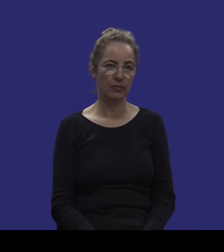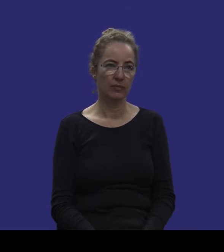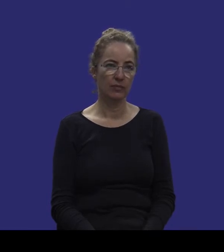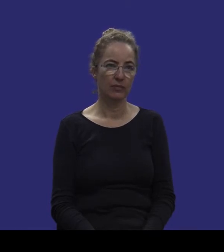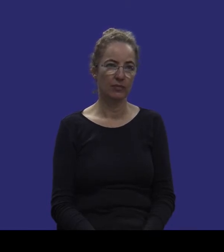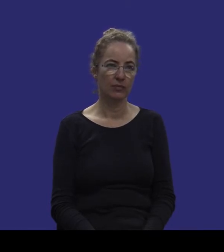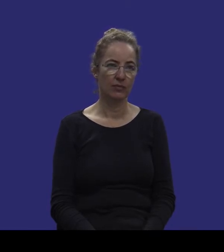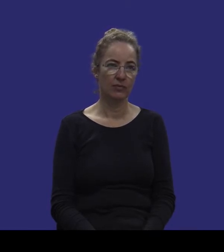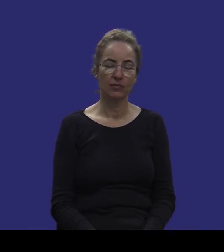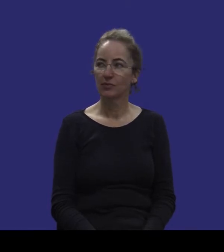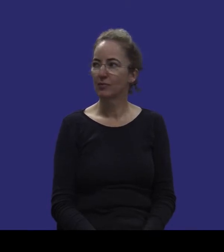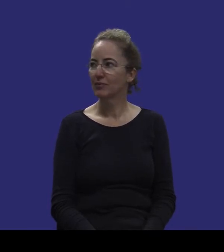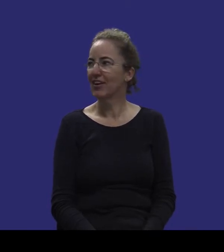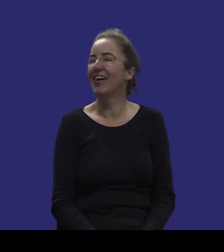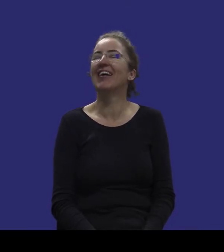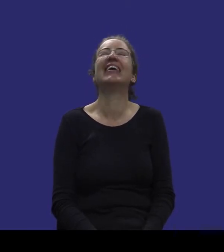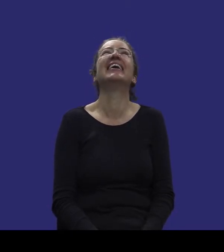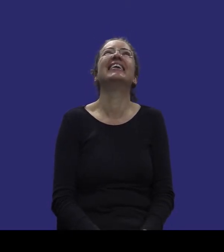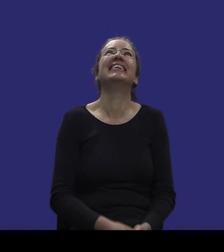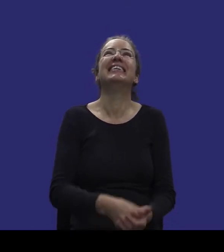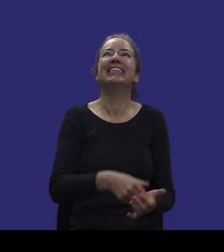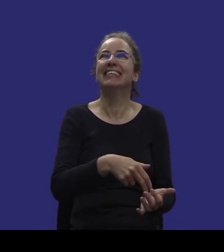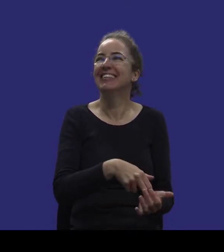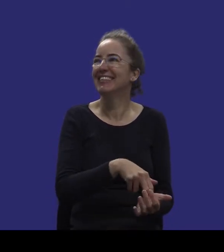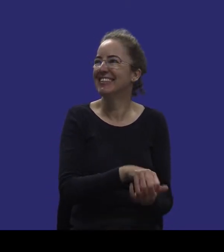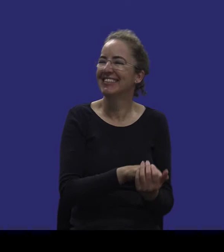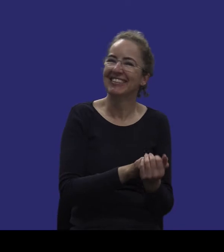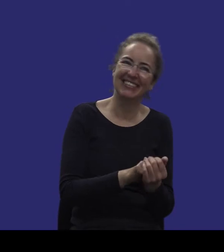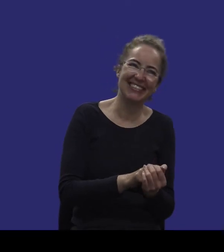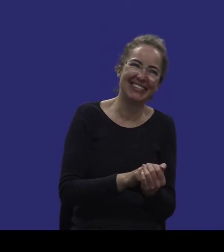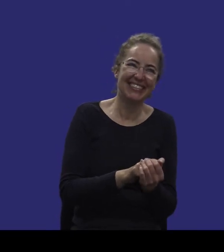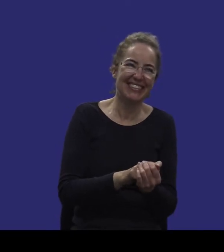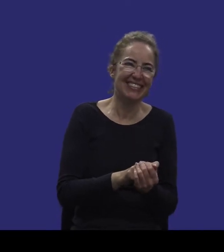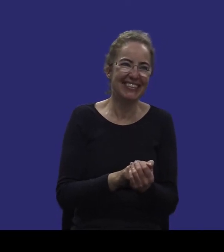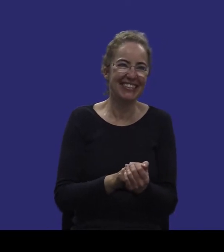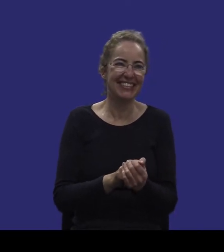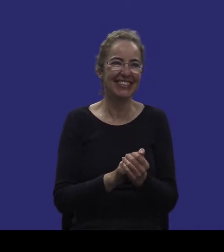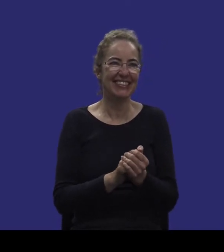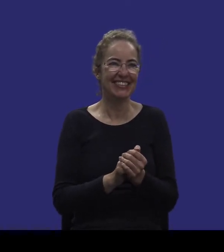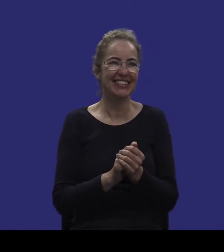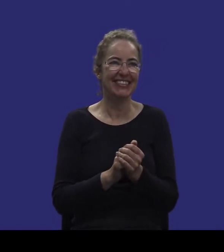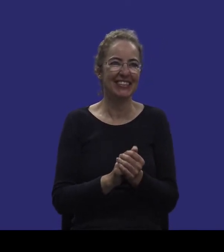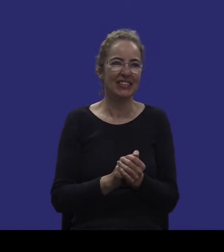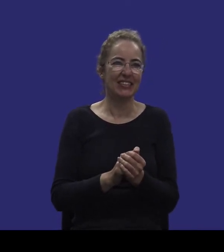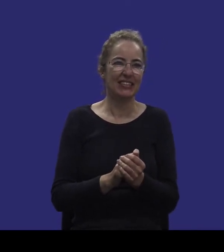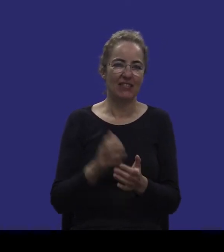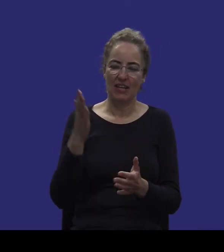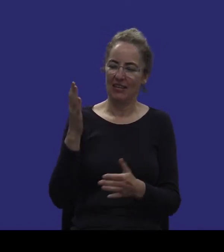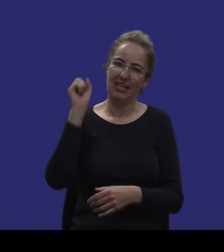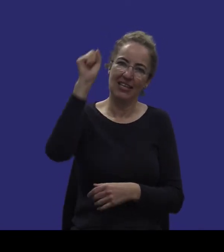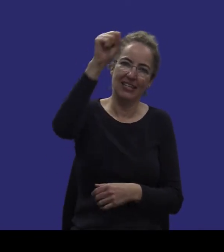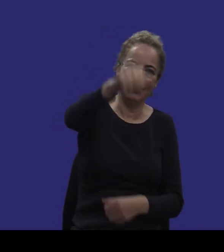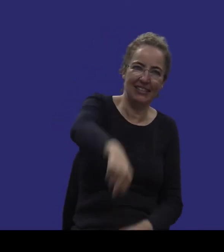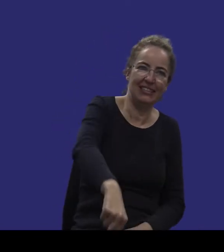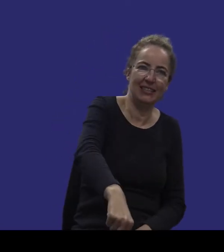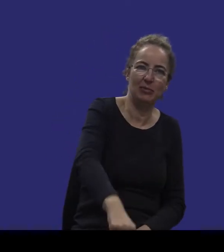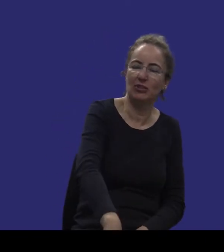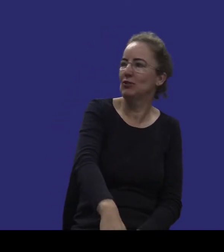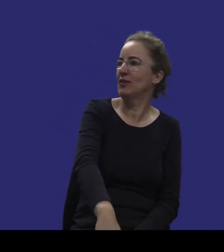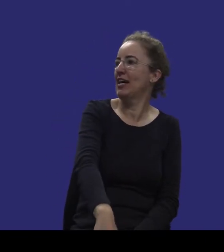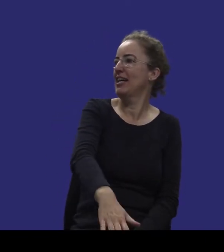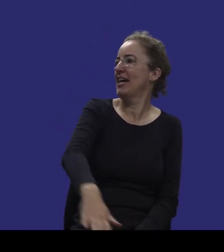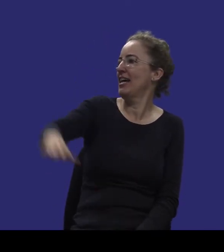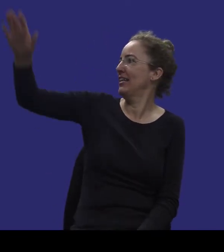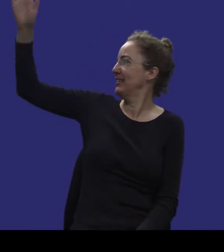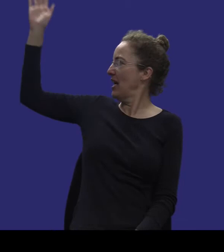Are you ready for the Jesus Hokey Pokey? Here we go. 2. You put your right hand in, you